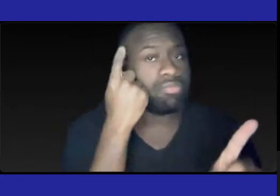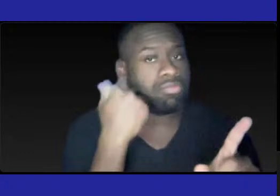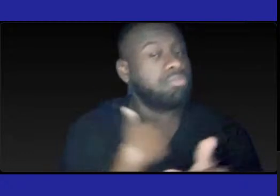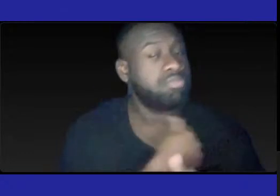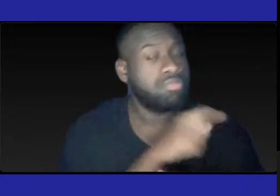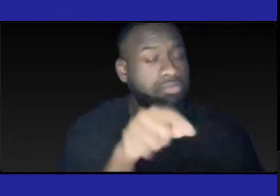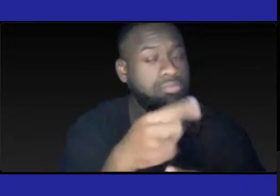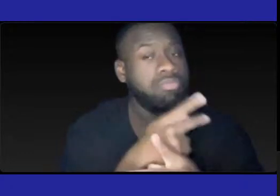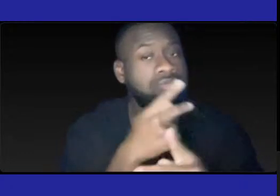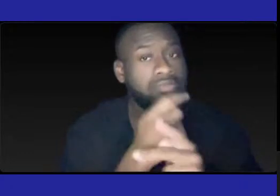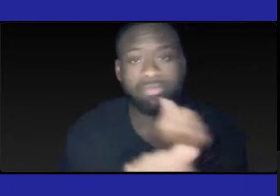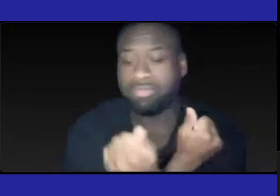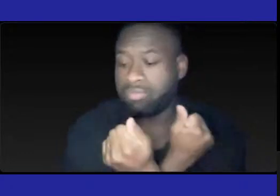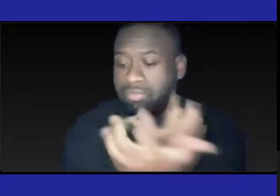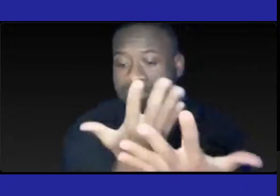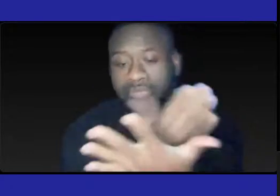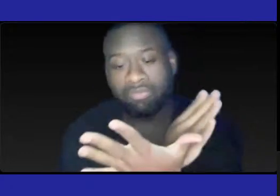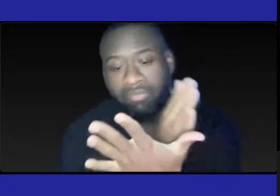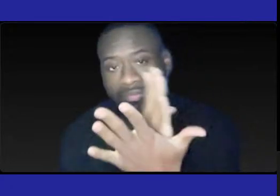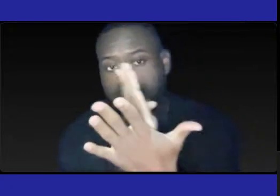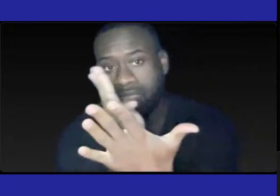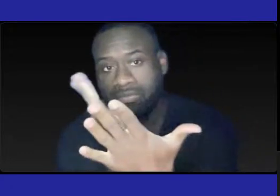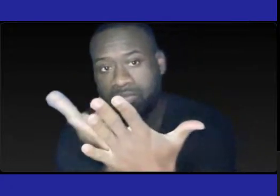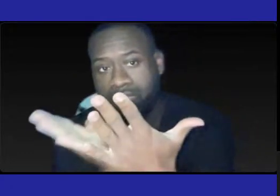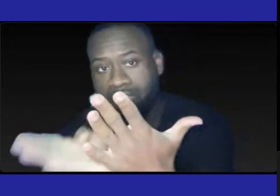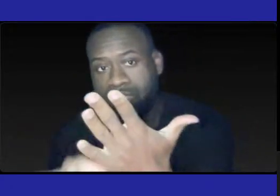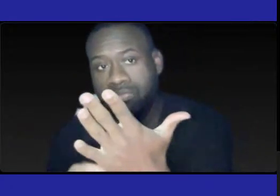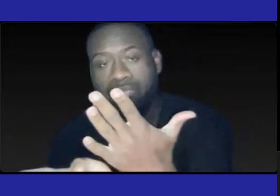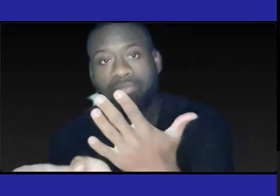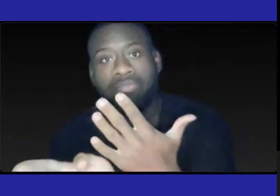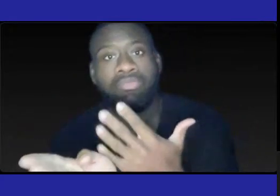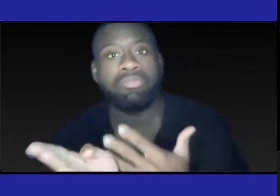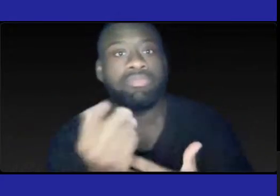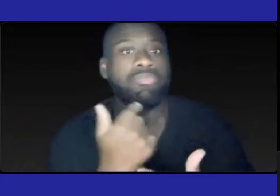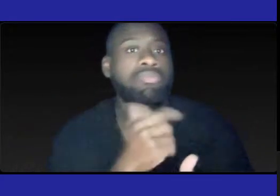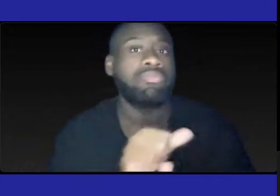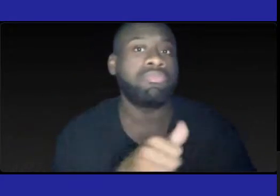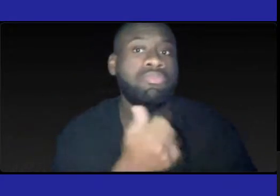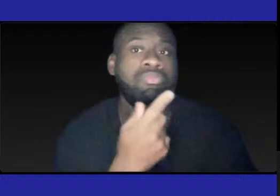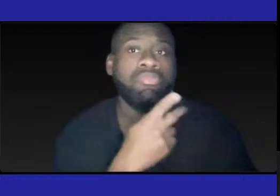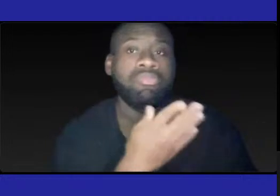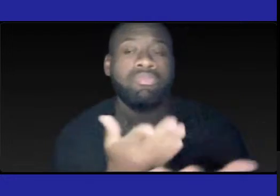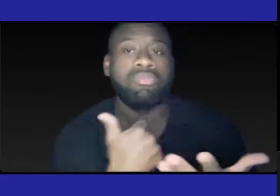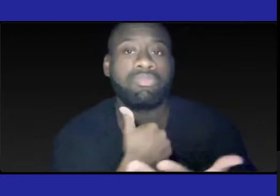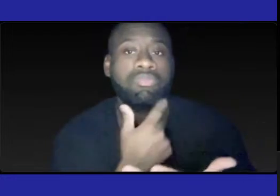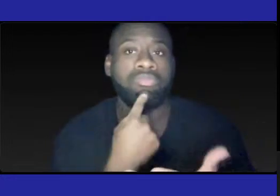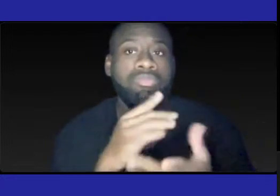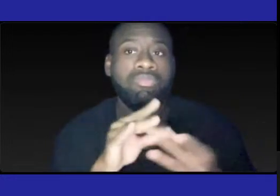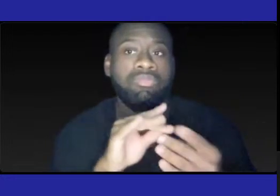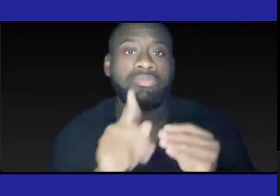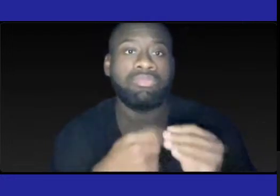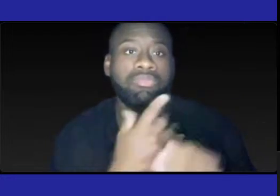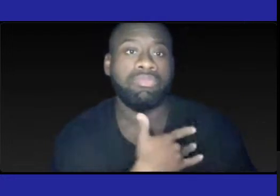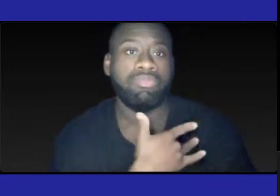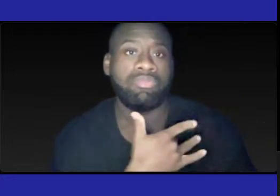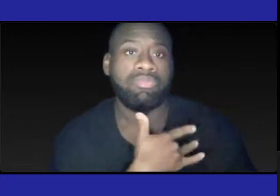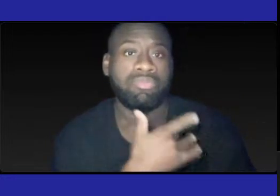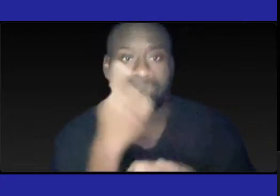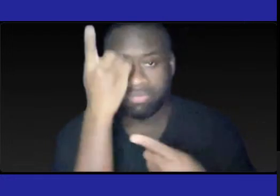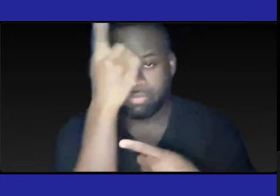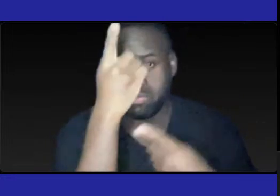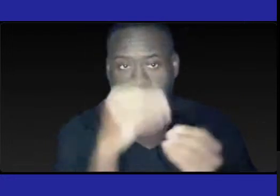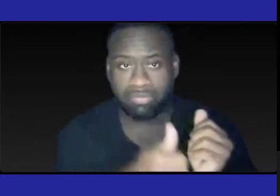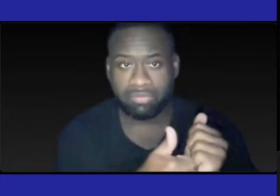our community. And the other thing I just wanted to say about cardiac disease, the most frequent